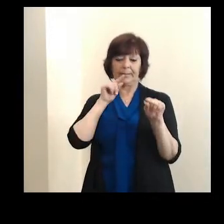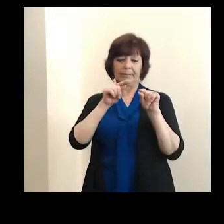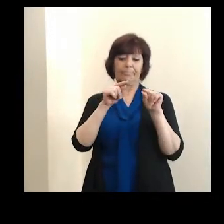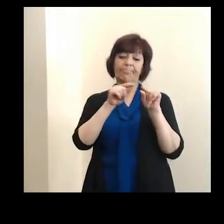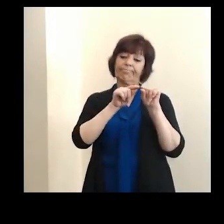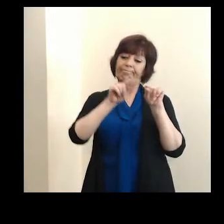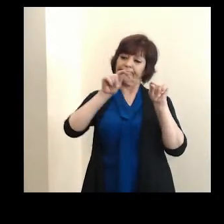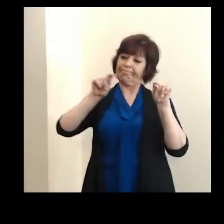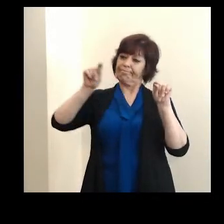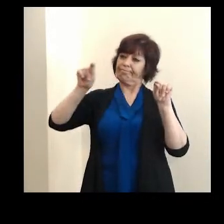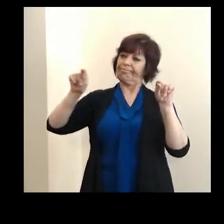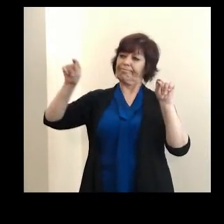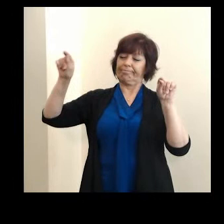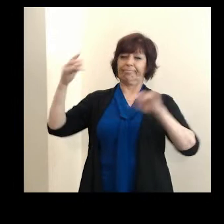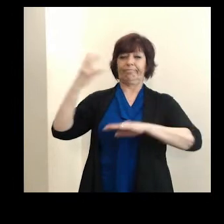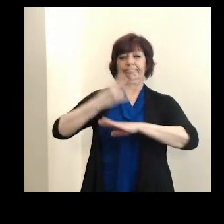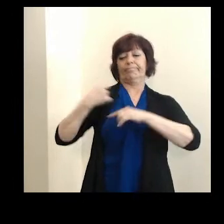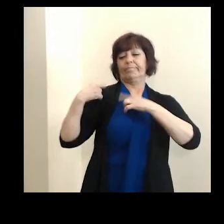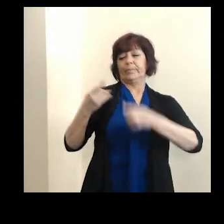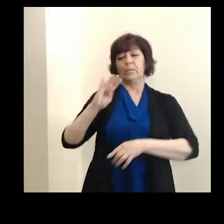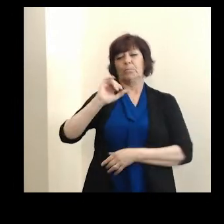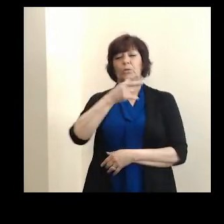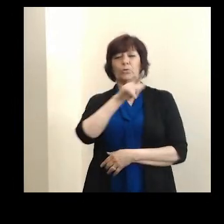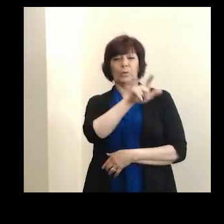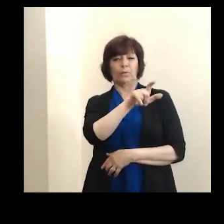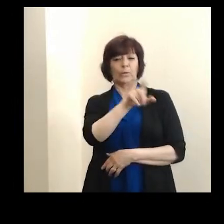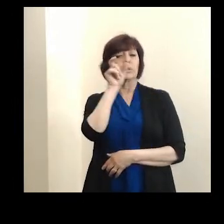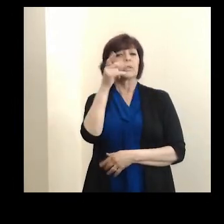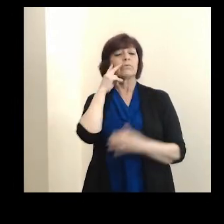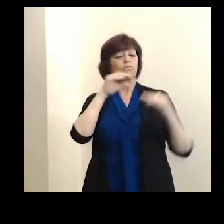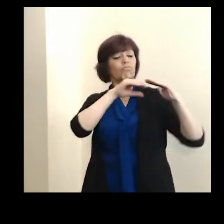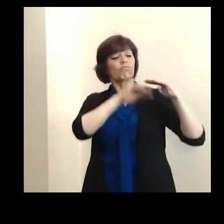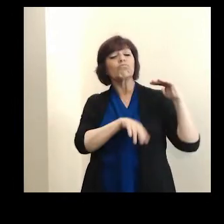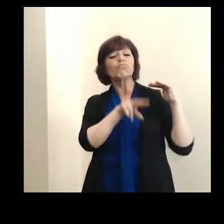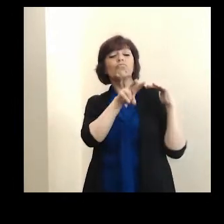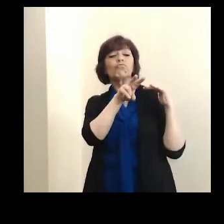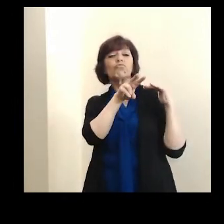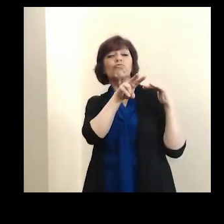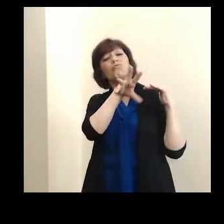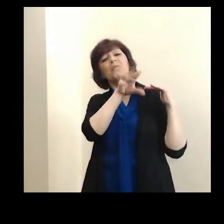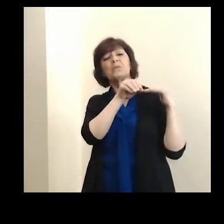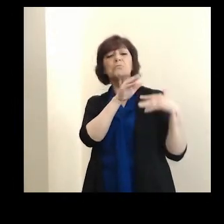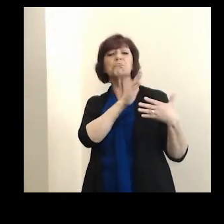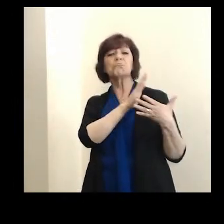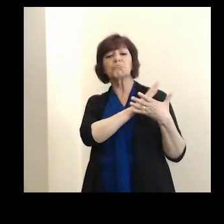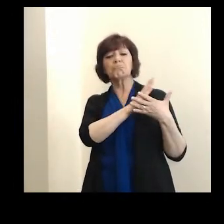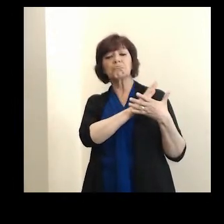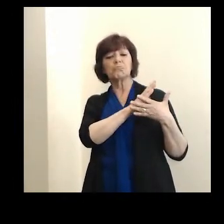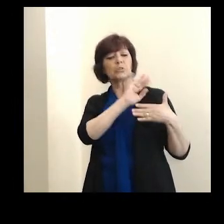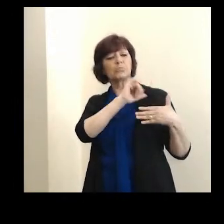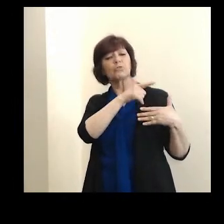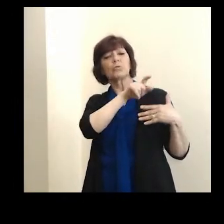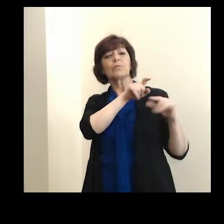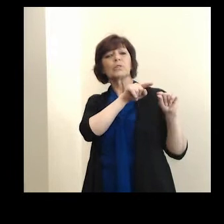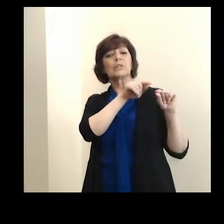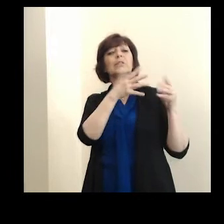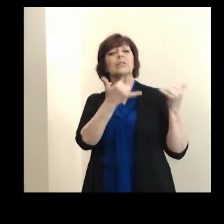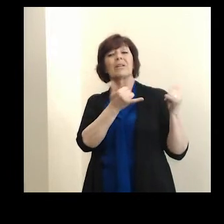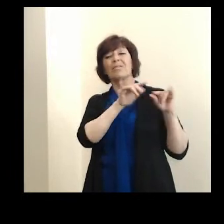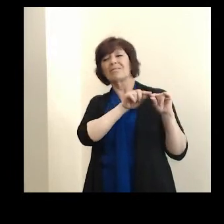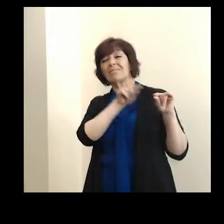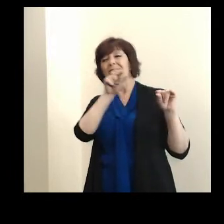the 7-day average of cases since March 21st, and you see it was less than 250 on average on March 21st, and now it